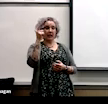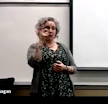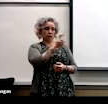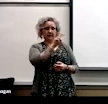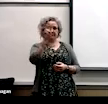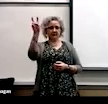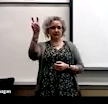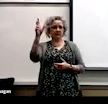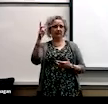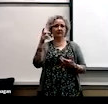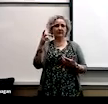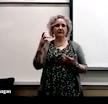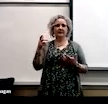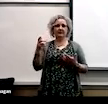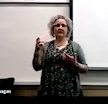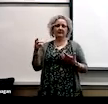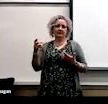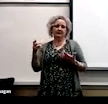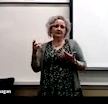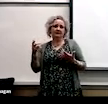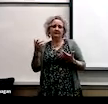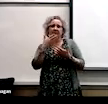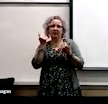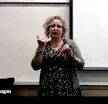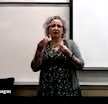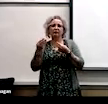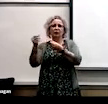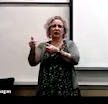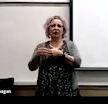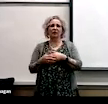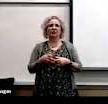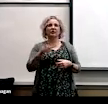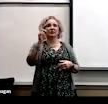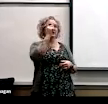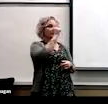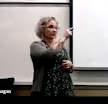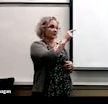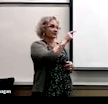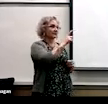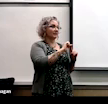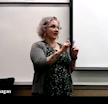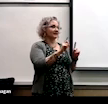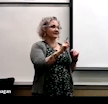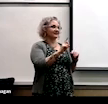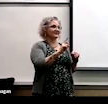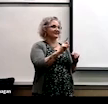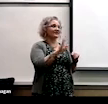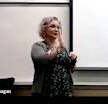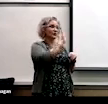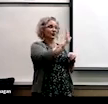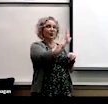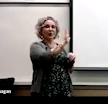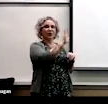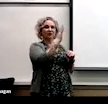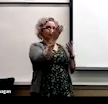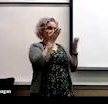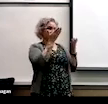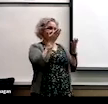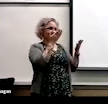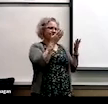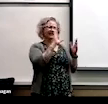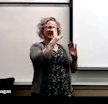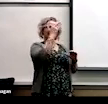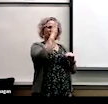side. No criticism to what you're saying, your population seems a lot cleaner and pretty straightforward than the ones